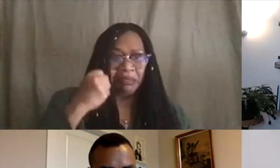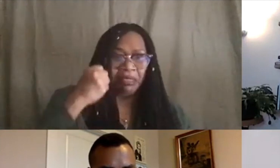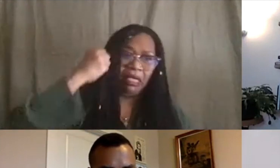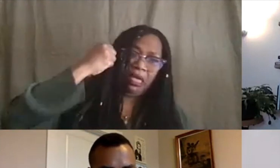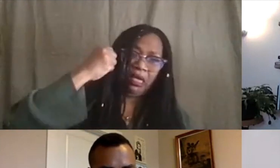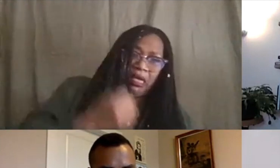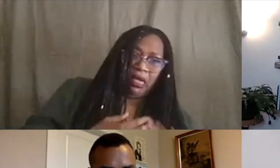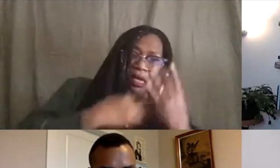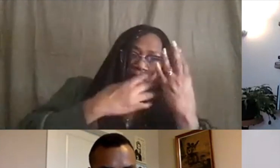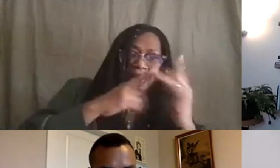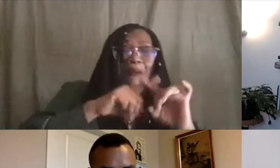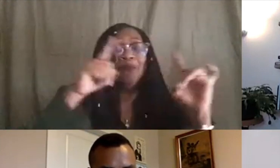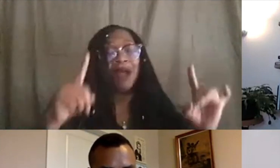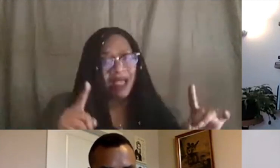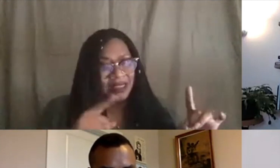it continues the